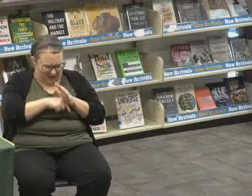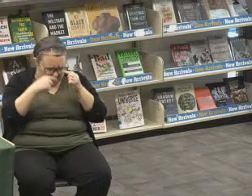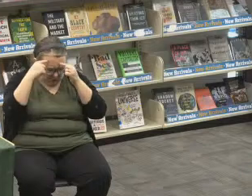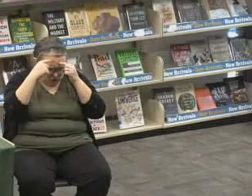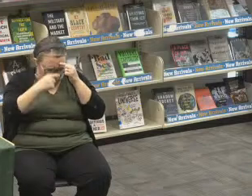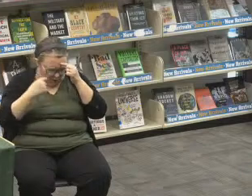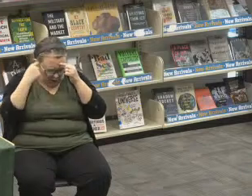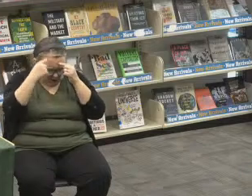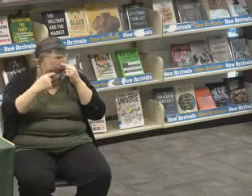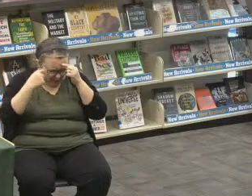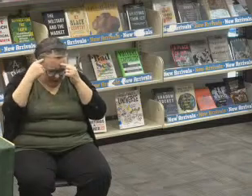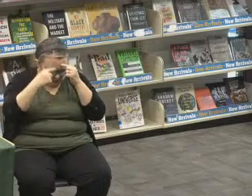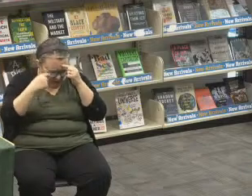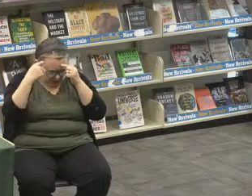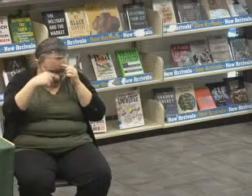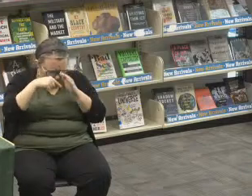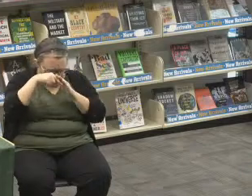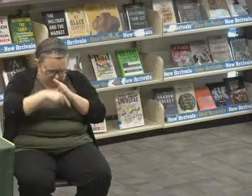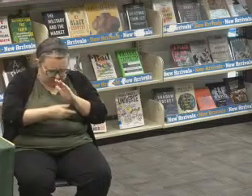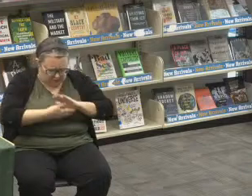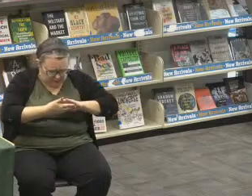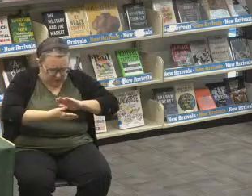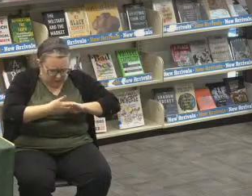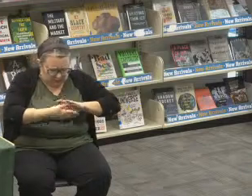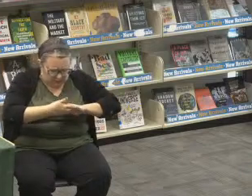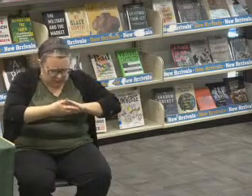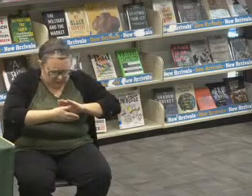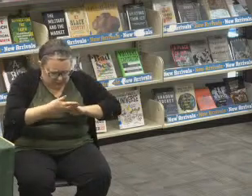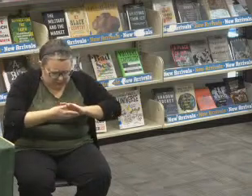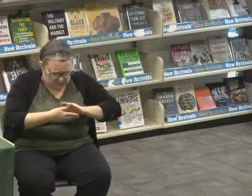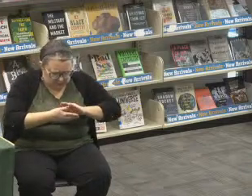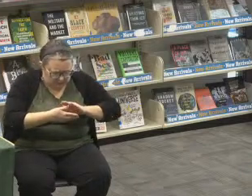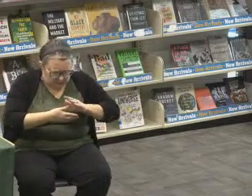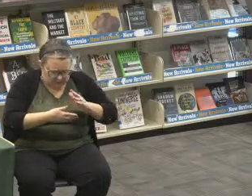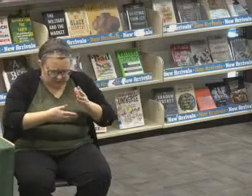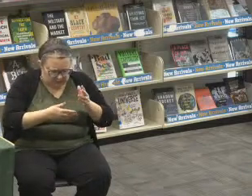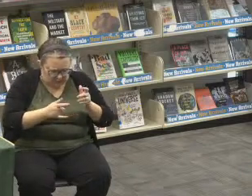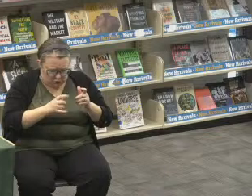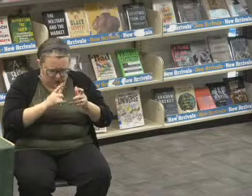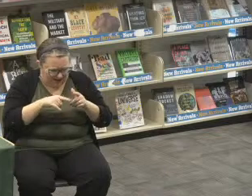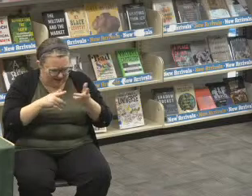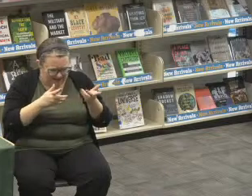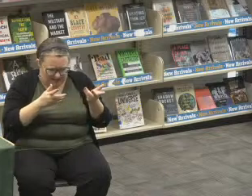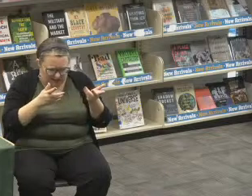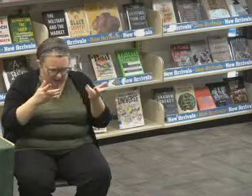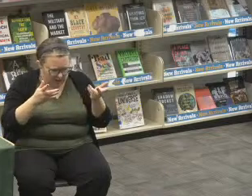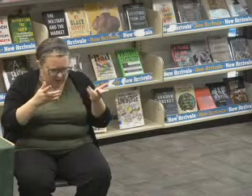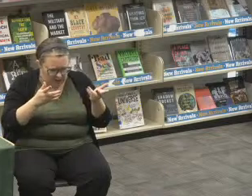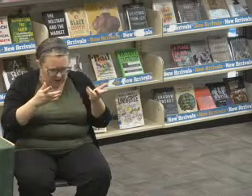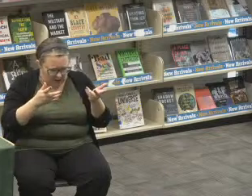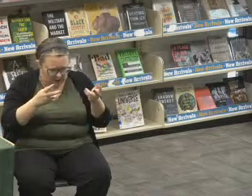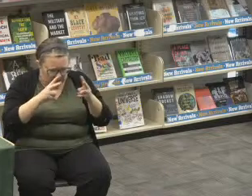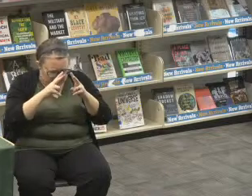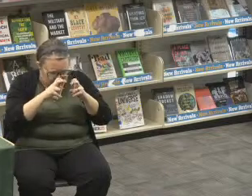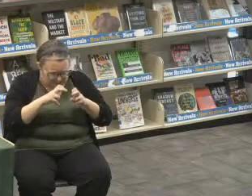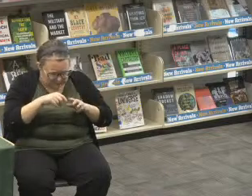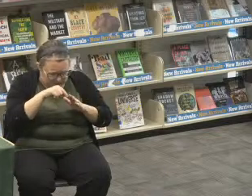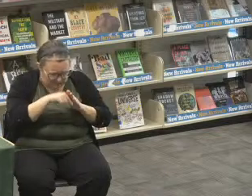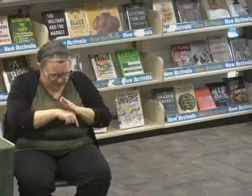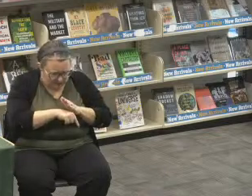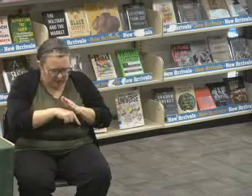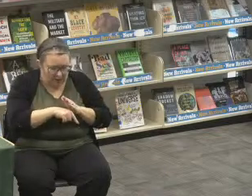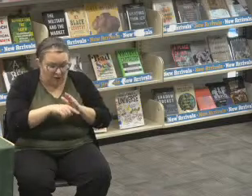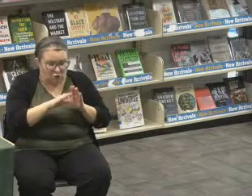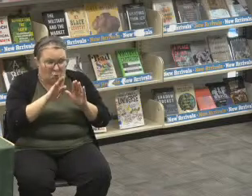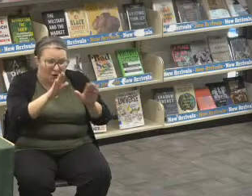processing is like going, and it's you can split a hair indefinitely, and it's kind of both wonderful but kind of horrible for